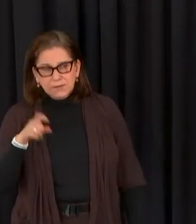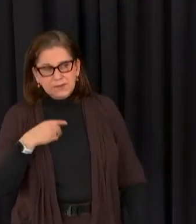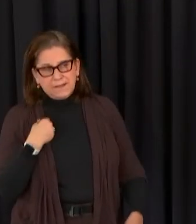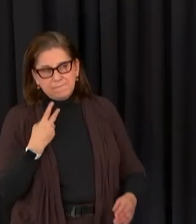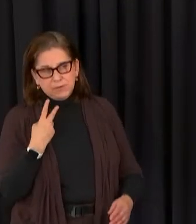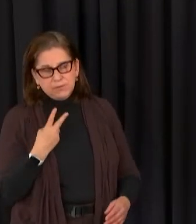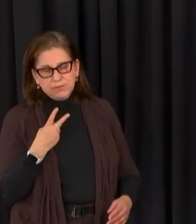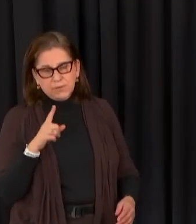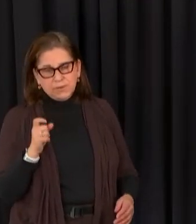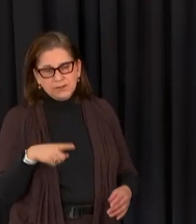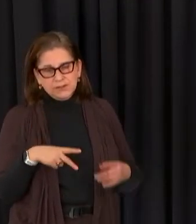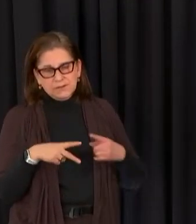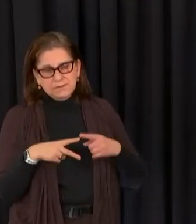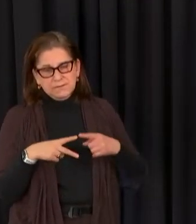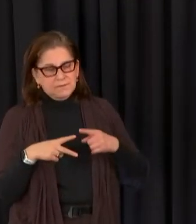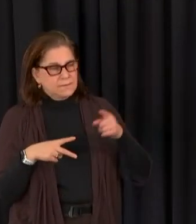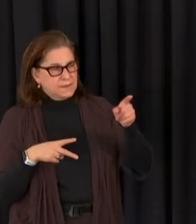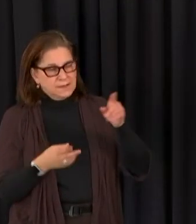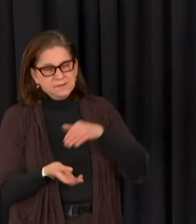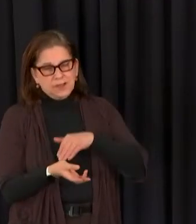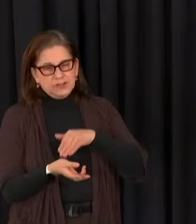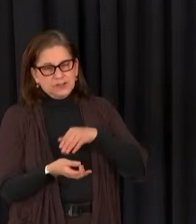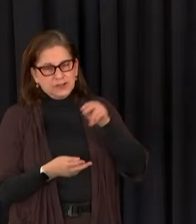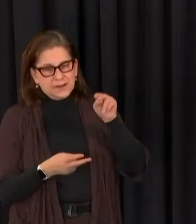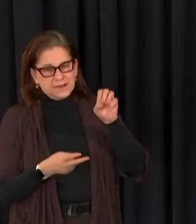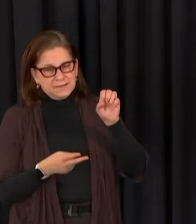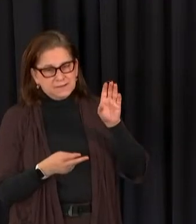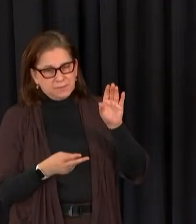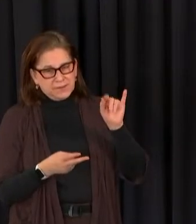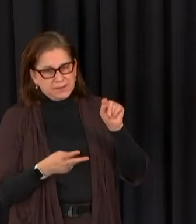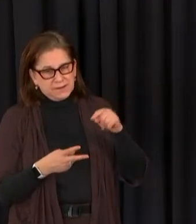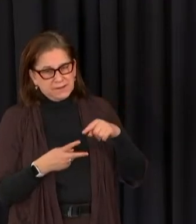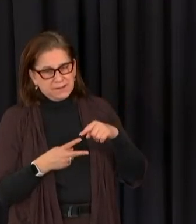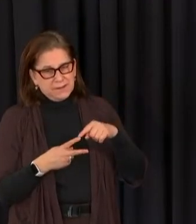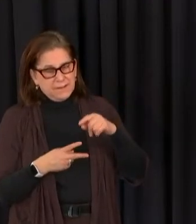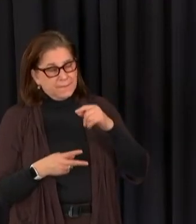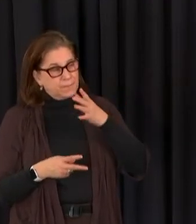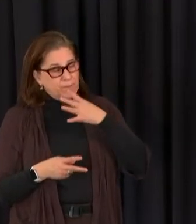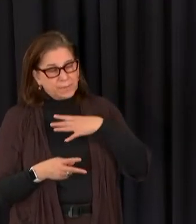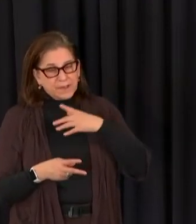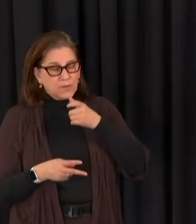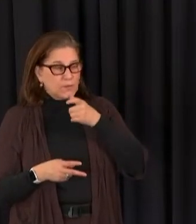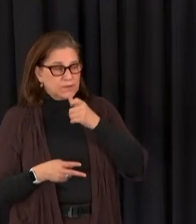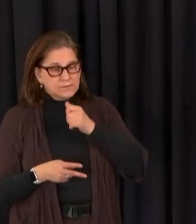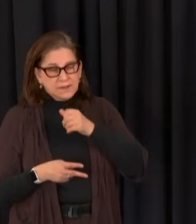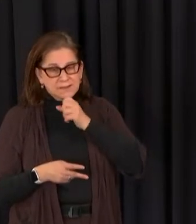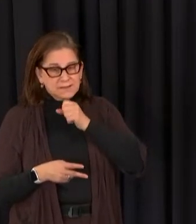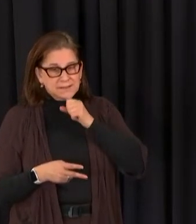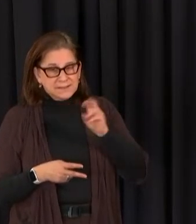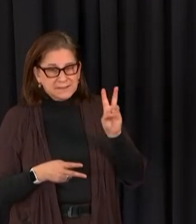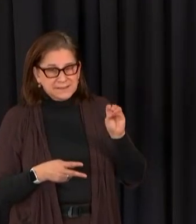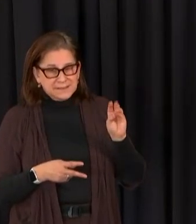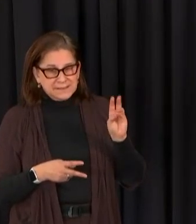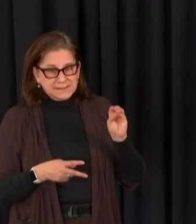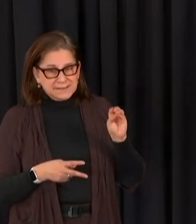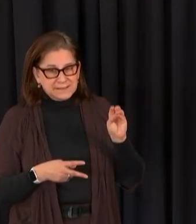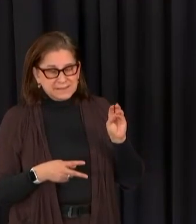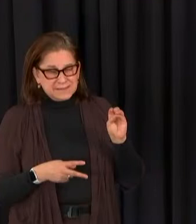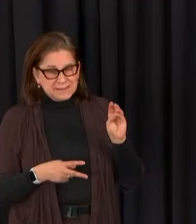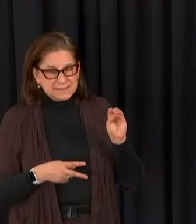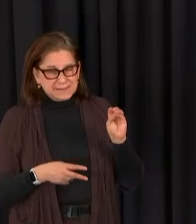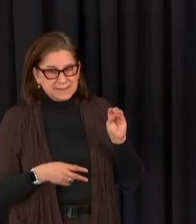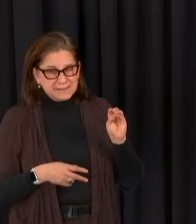Nesbitt, I was speaking with a lady, she's 60 years old, and she's hesitant to get the